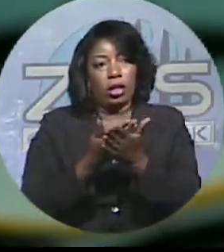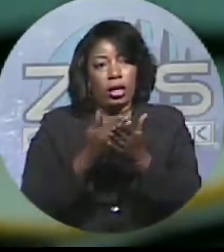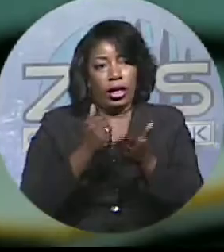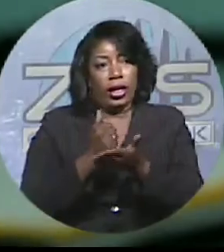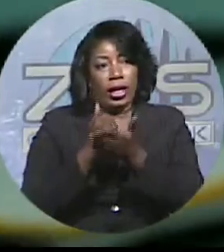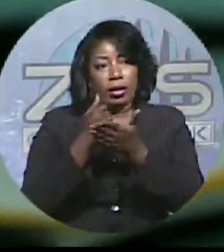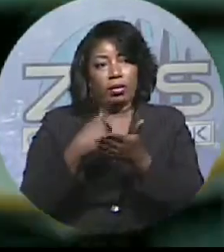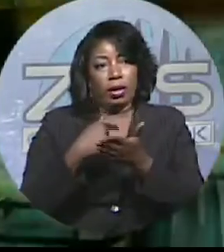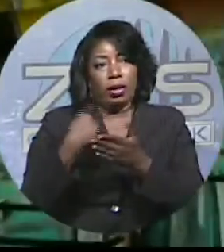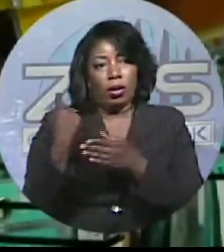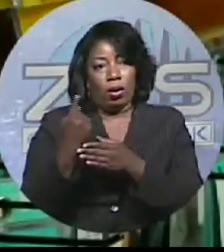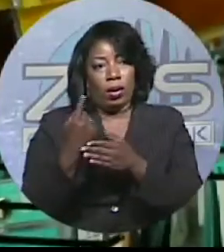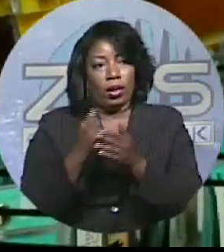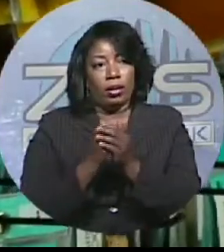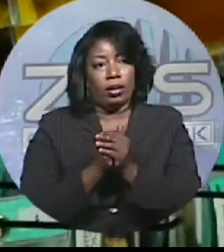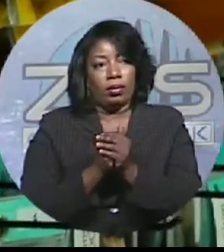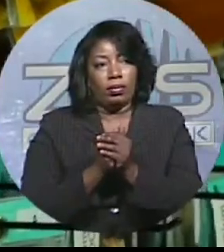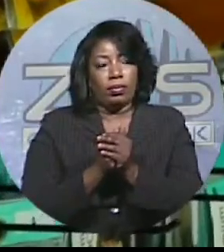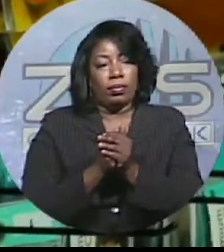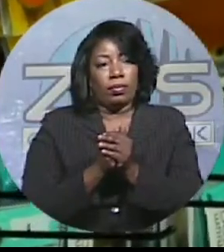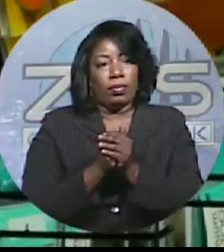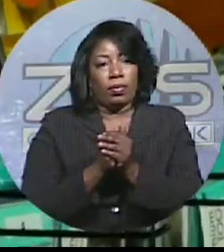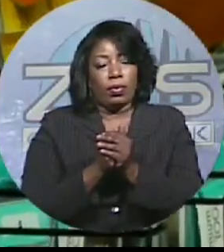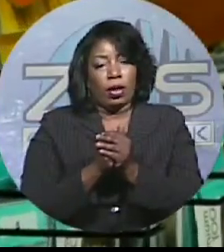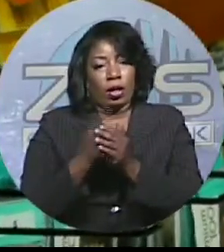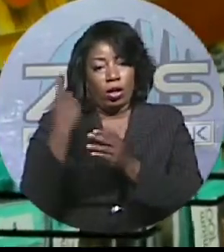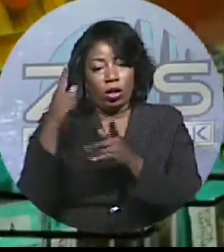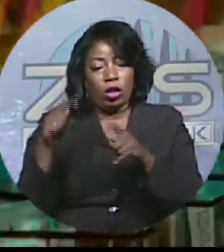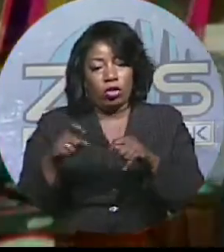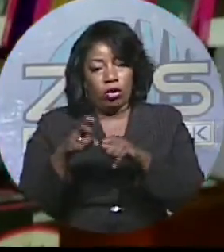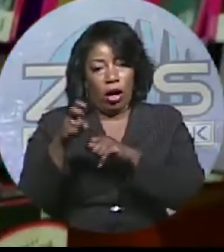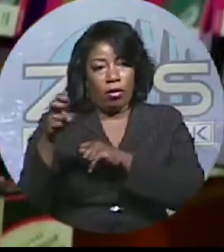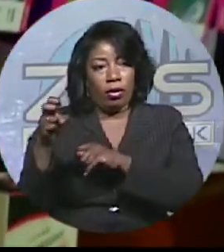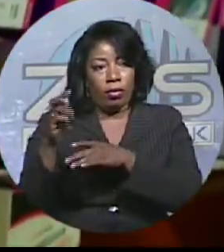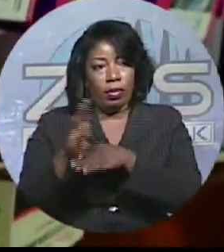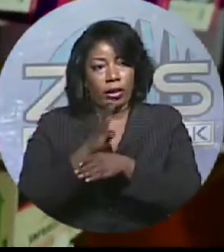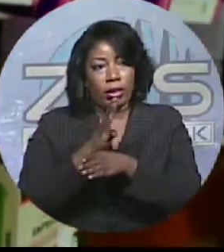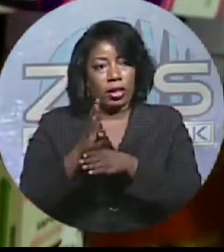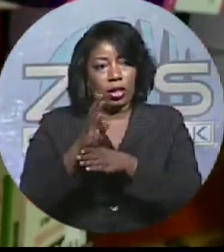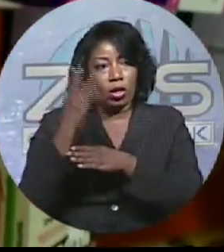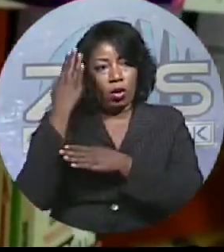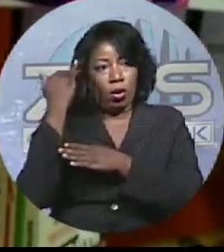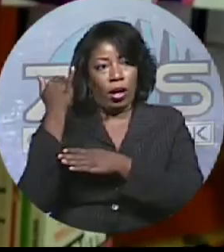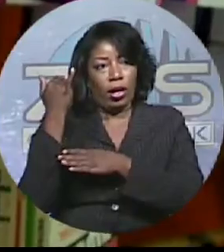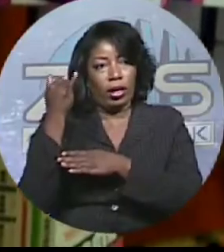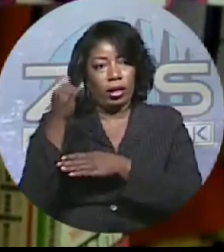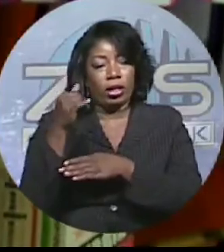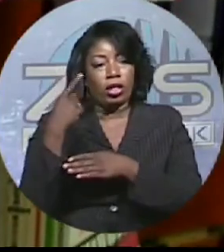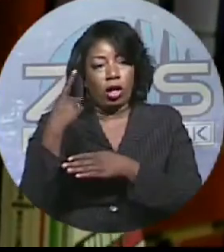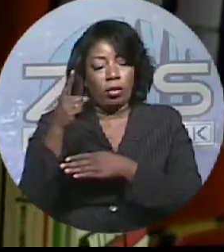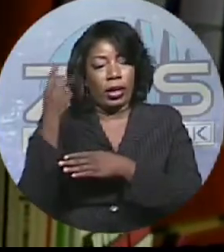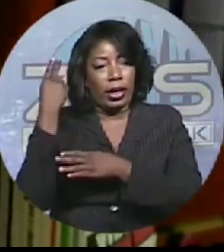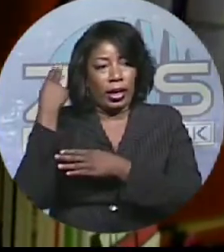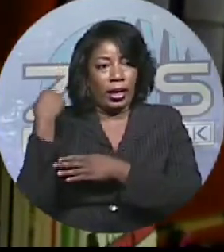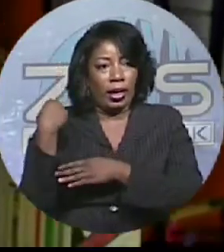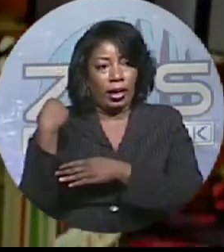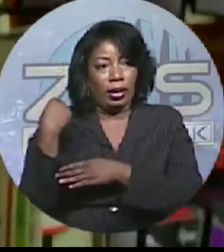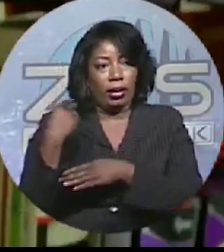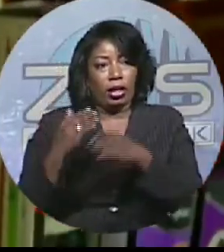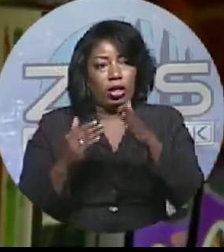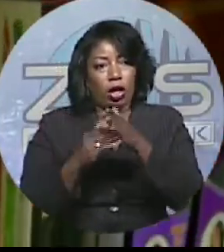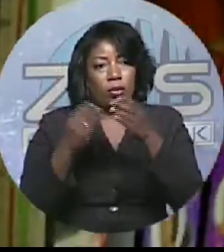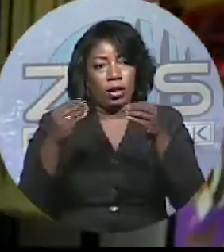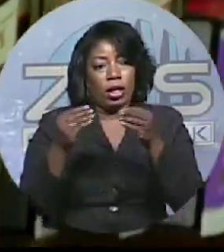me all around. Bain isn't restricted to the travel business, though. The reason why the premium now is the top seller is because it's